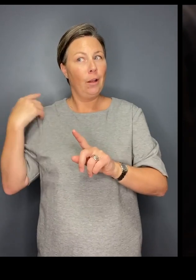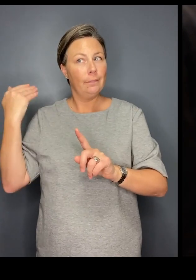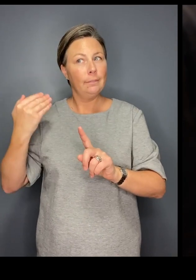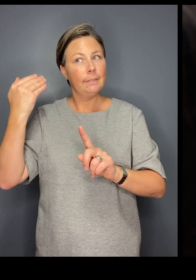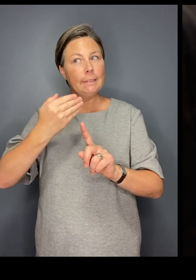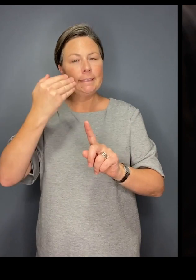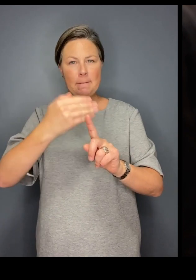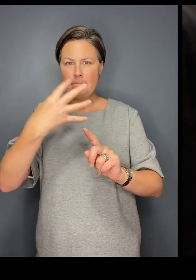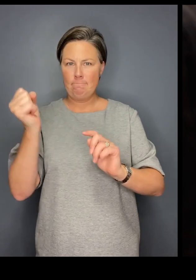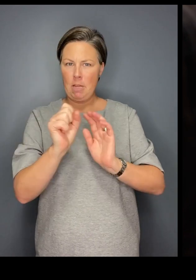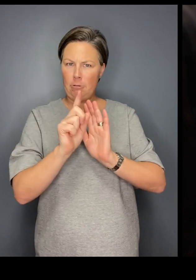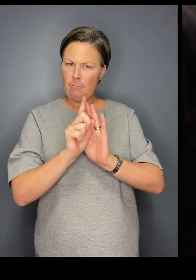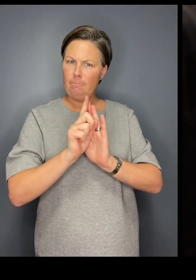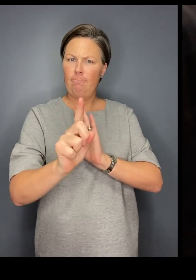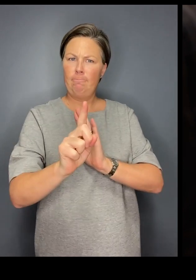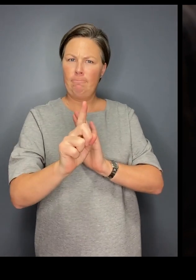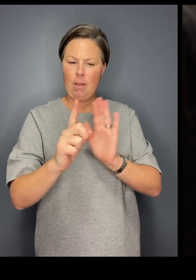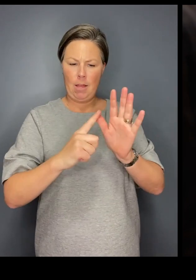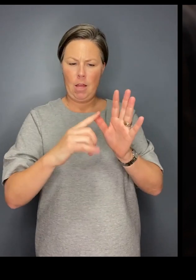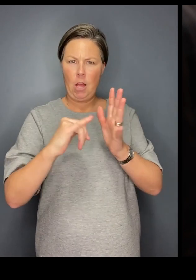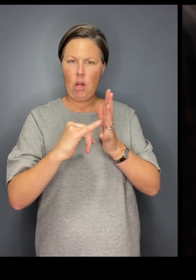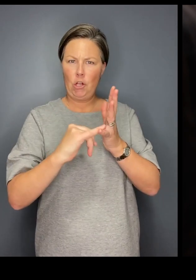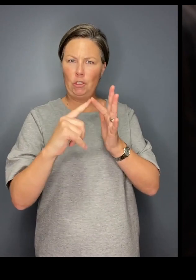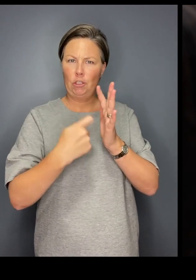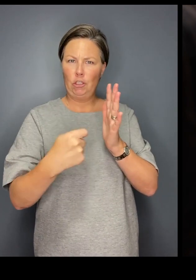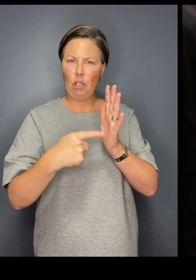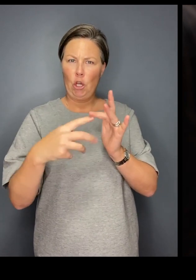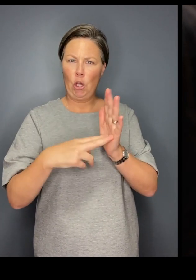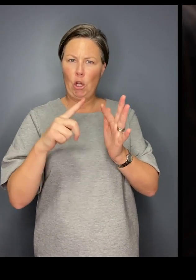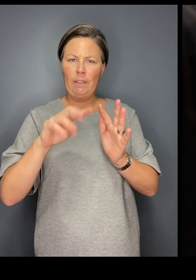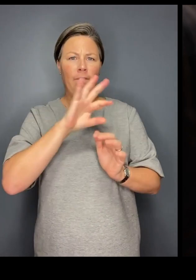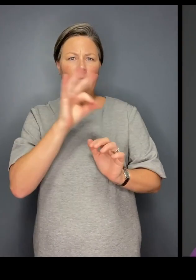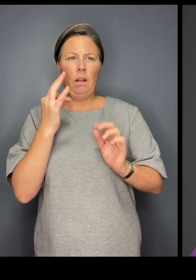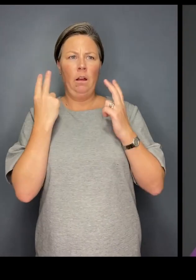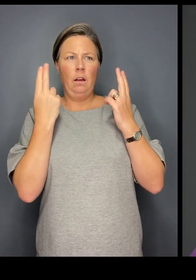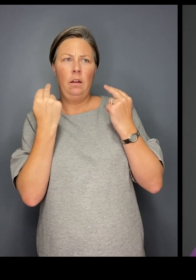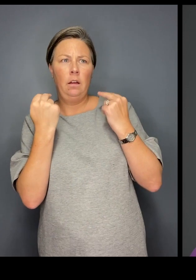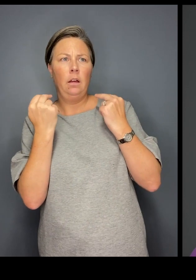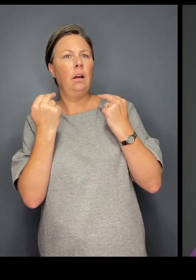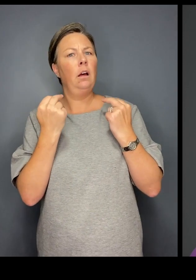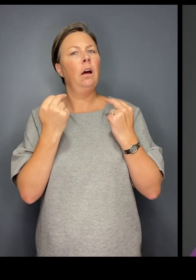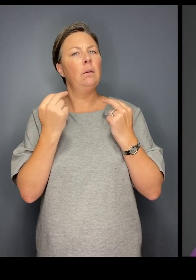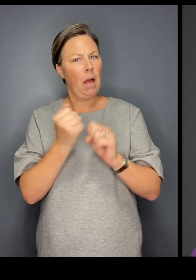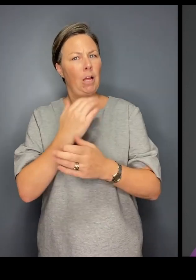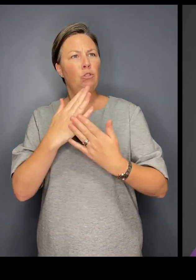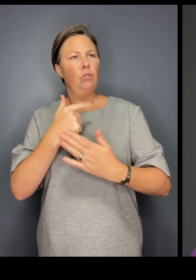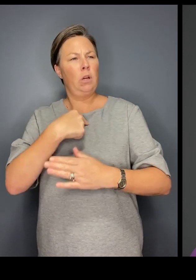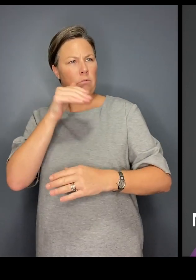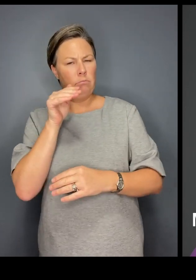learned over time to be assertive, to ask